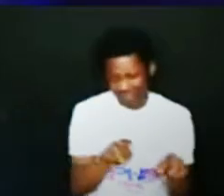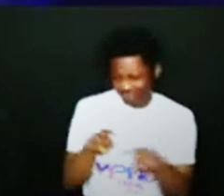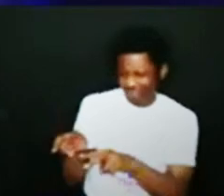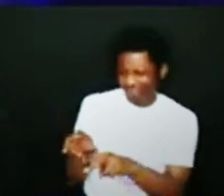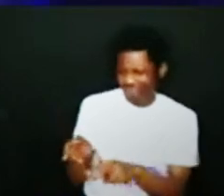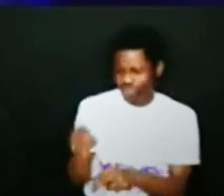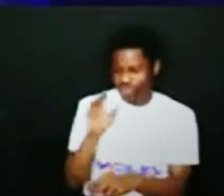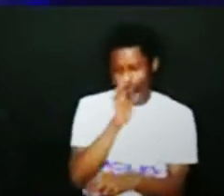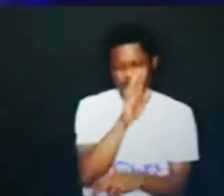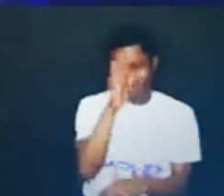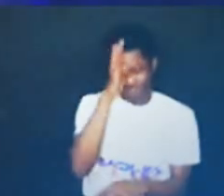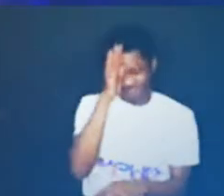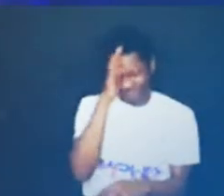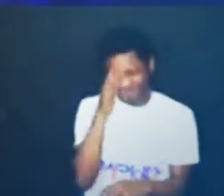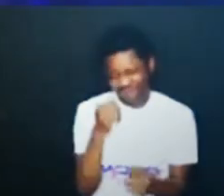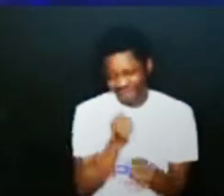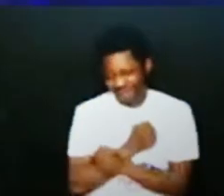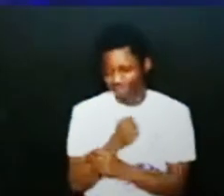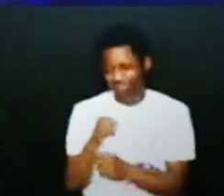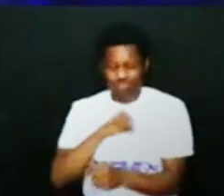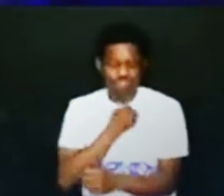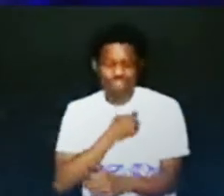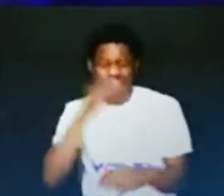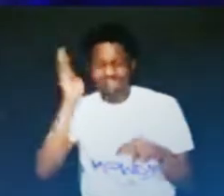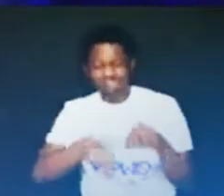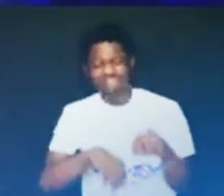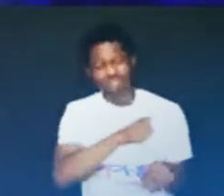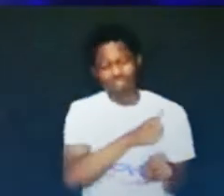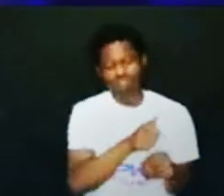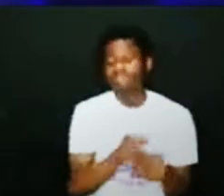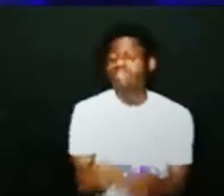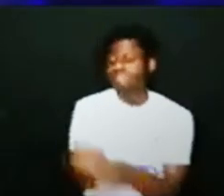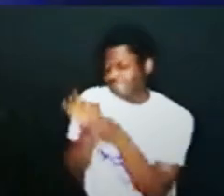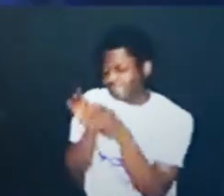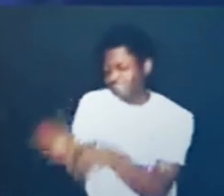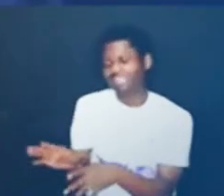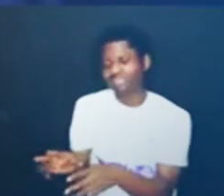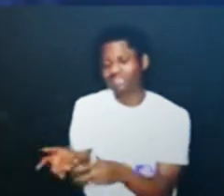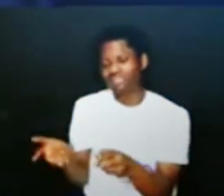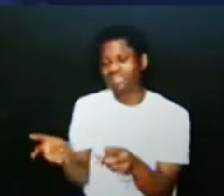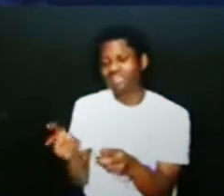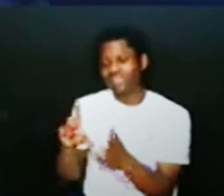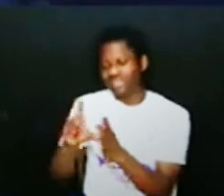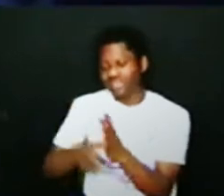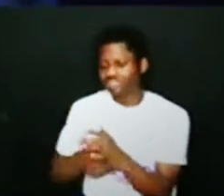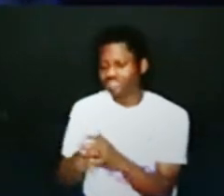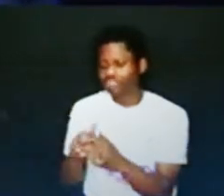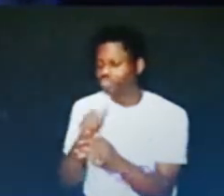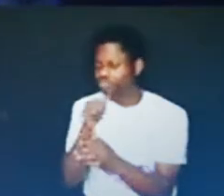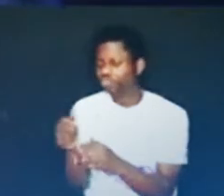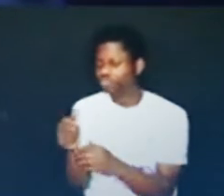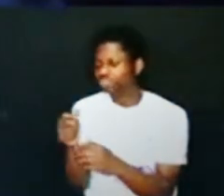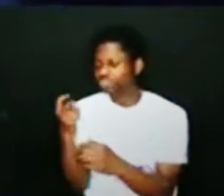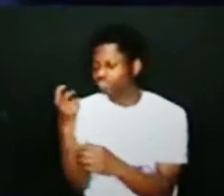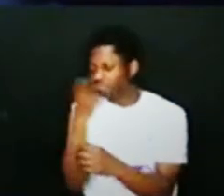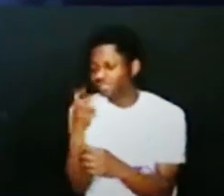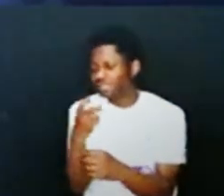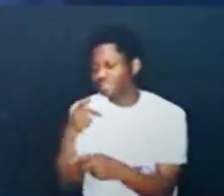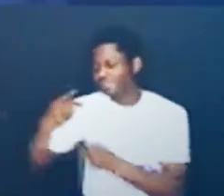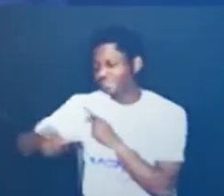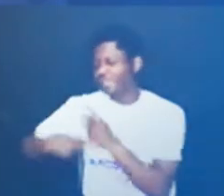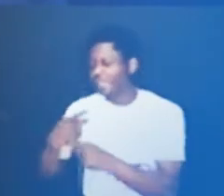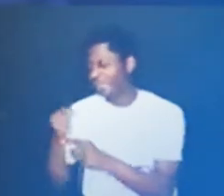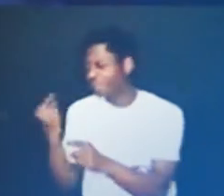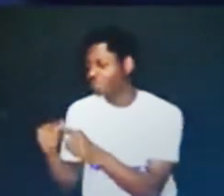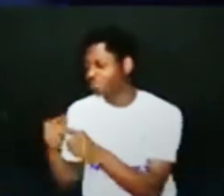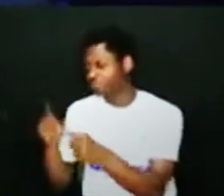him and could not speak a kind word to him. Ninu anum no hunu se wonja e dono esin wonyina no. What tani no